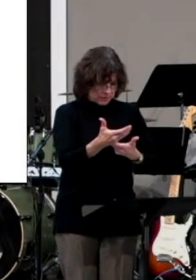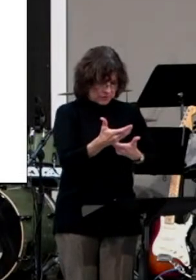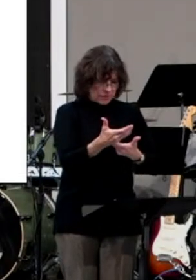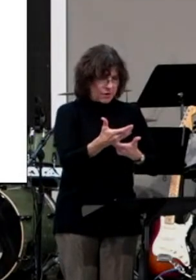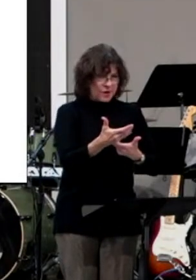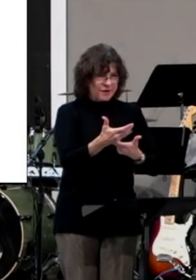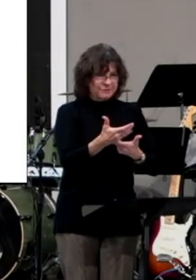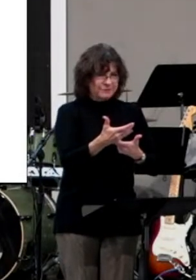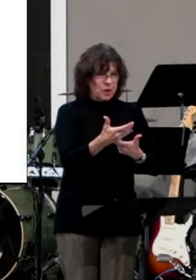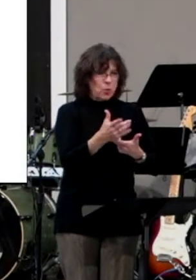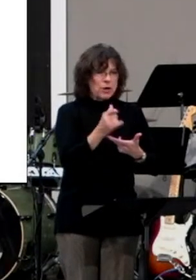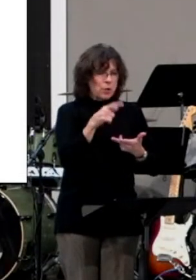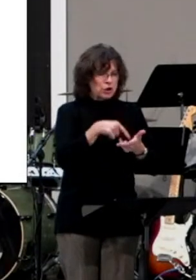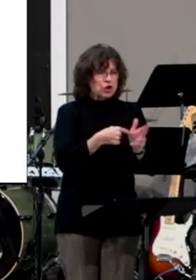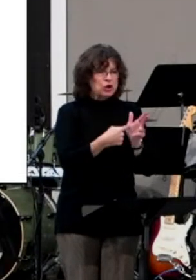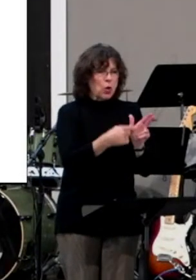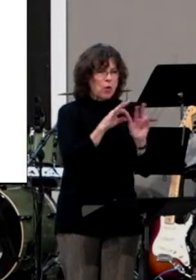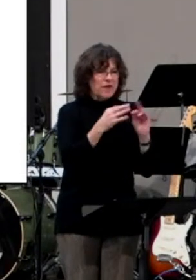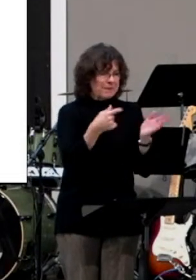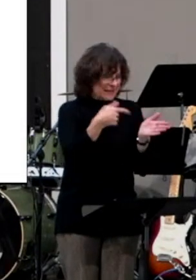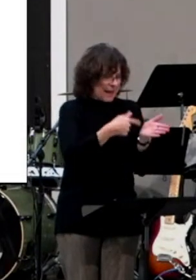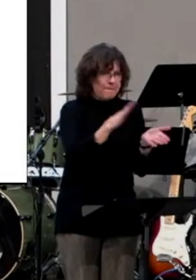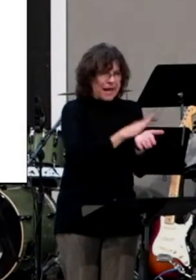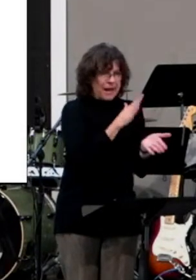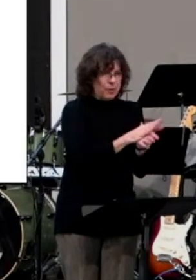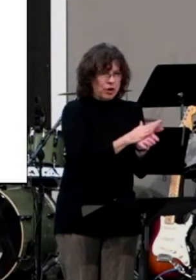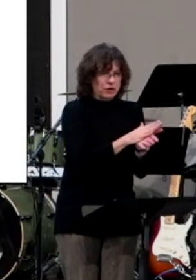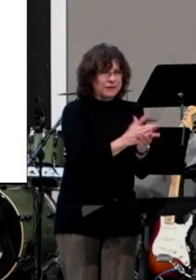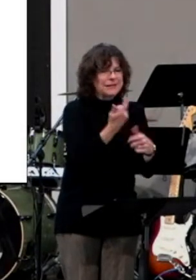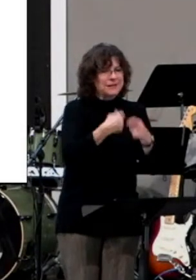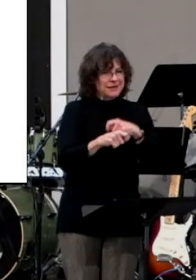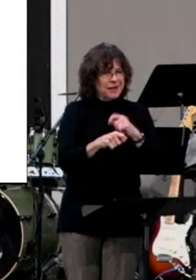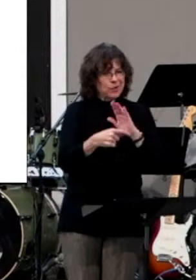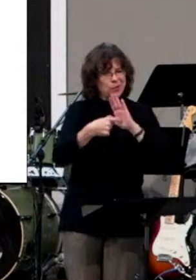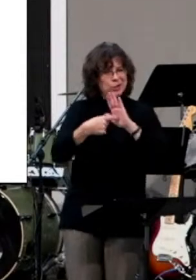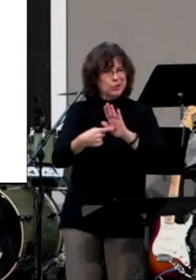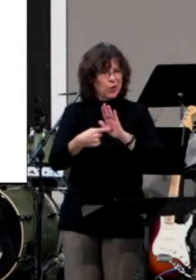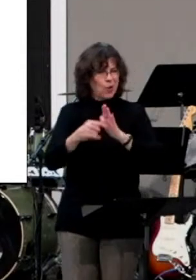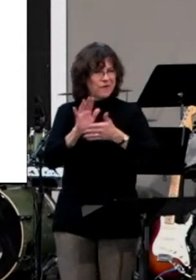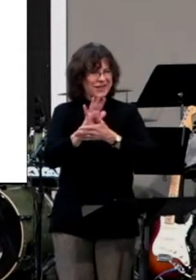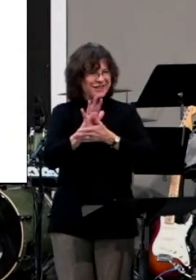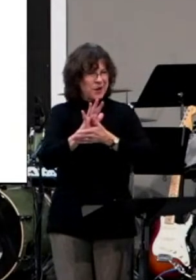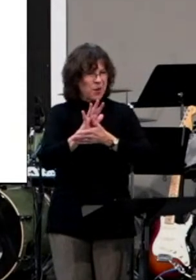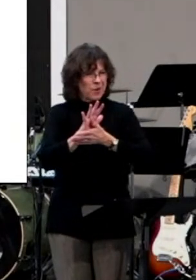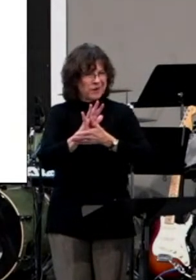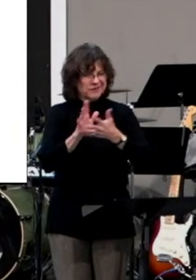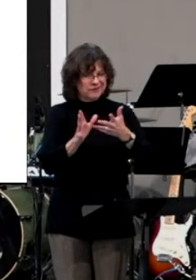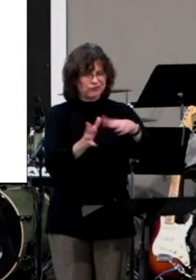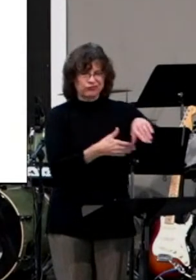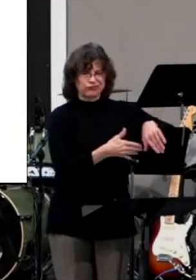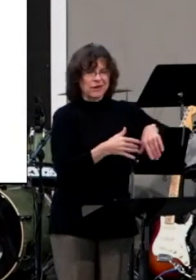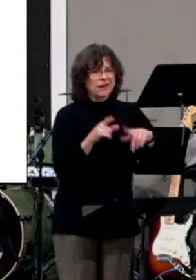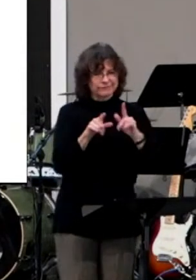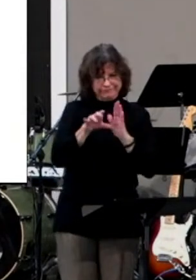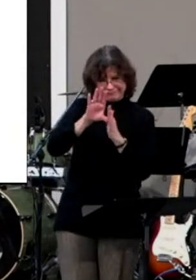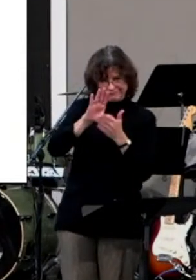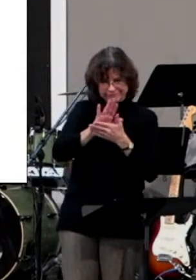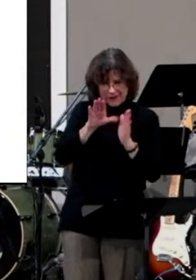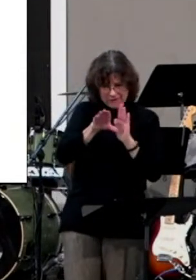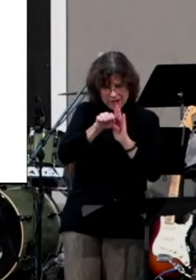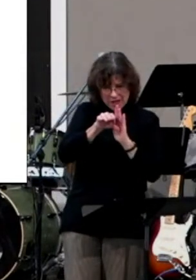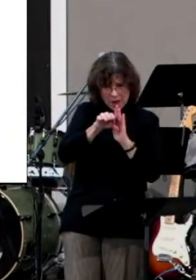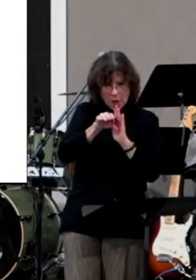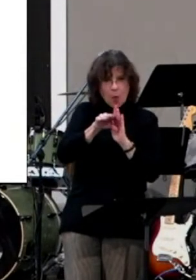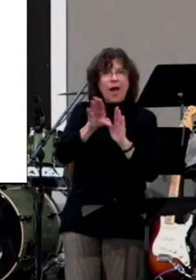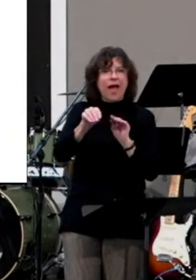making these profile videos that show their fun, amazing, quirky personalities. And it has been